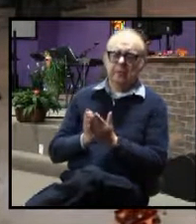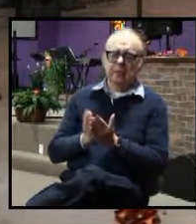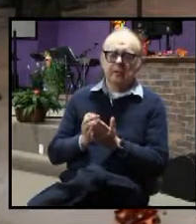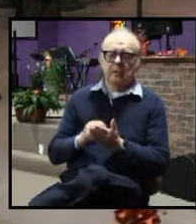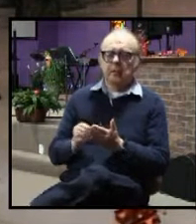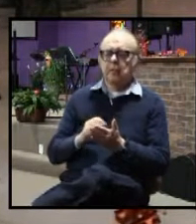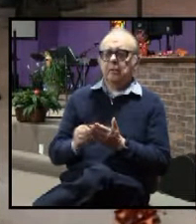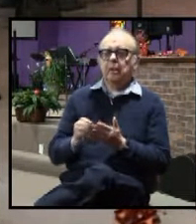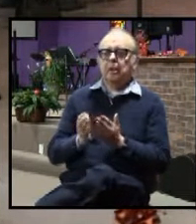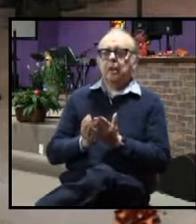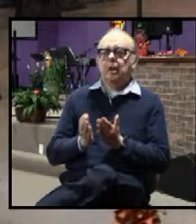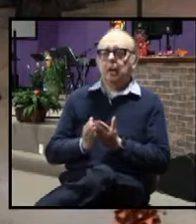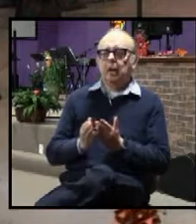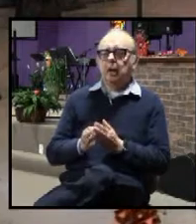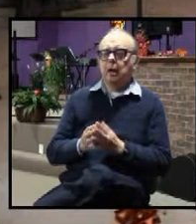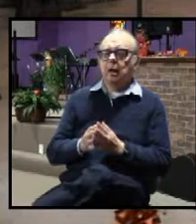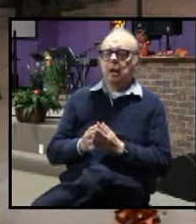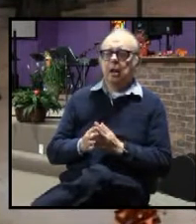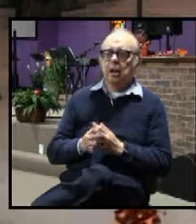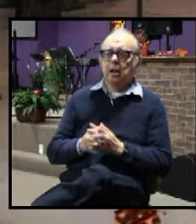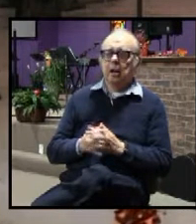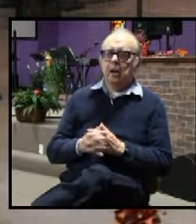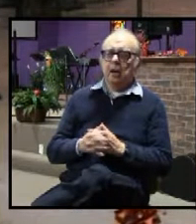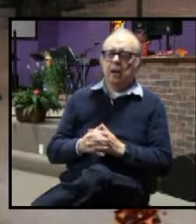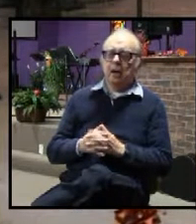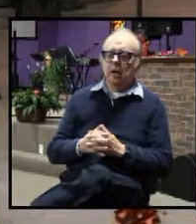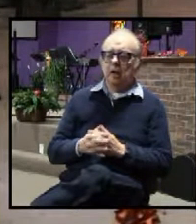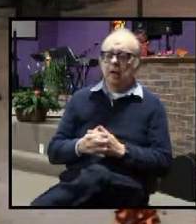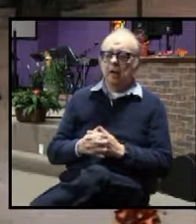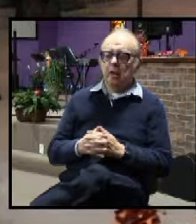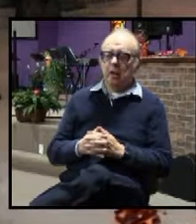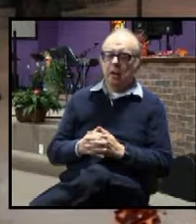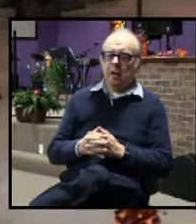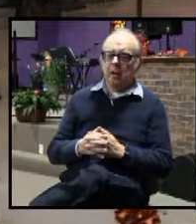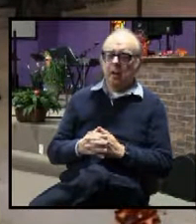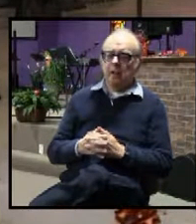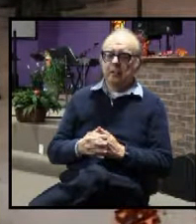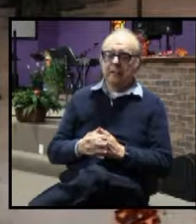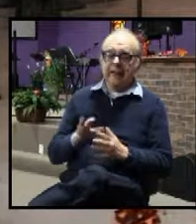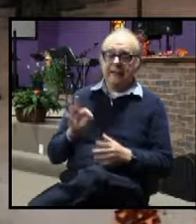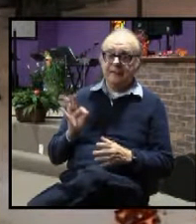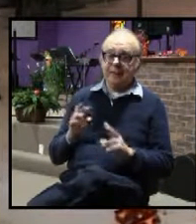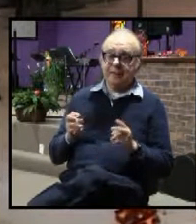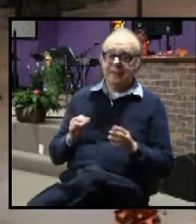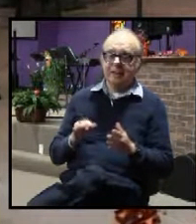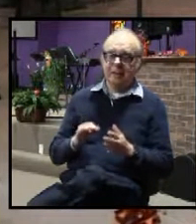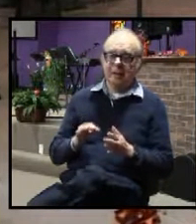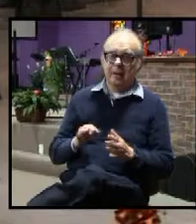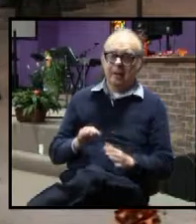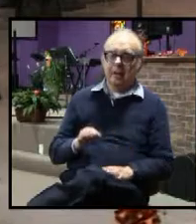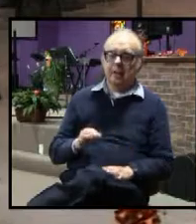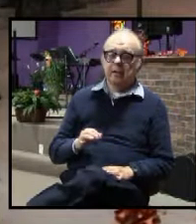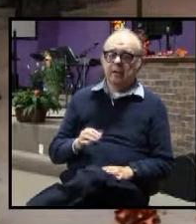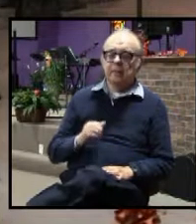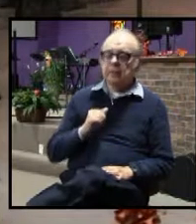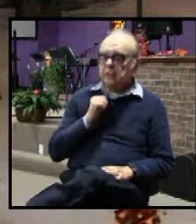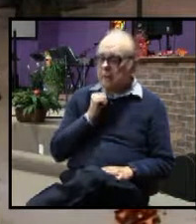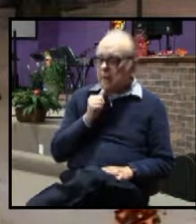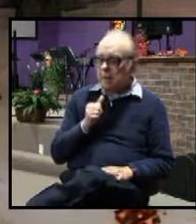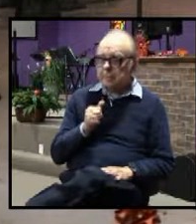And she actually wrote this book. I think it's actually called, I got to find it now,